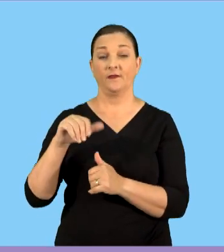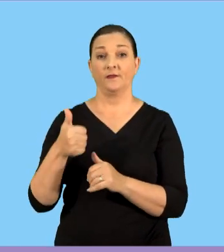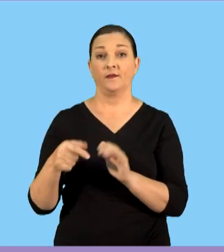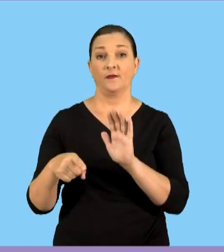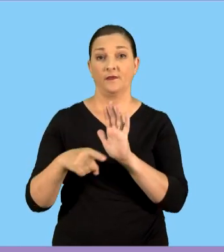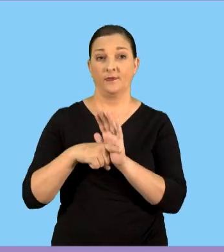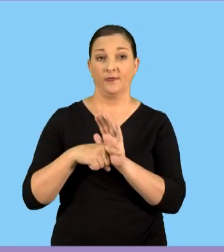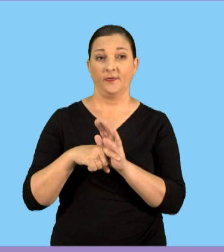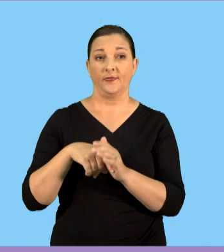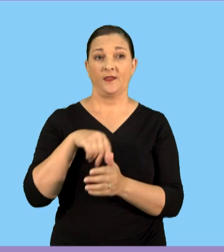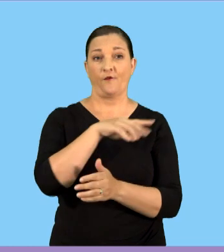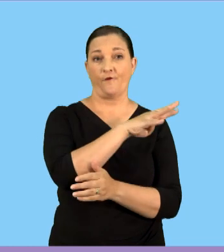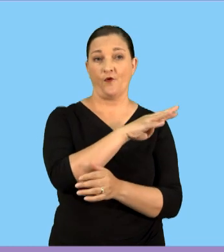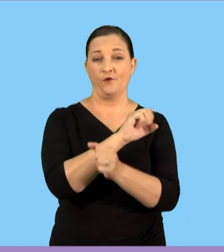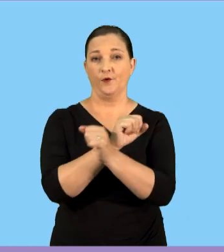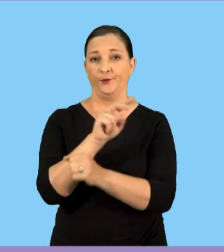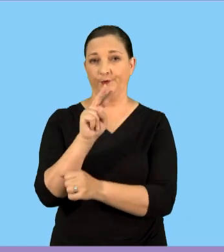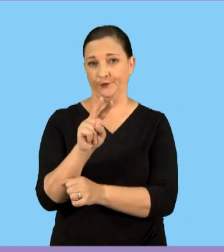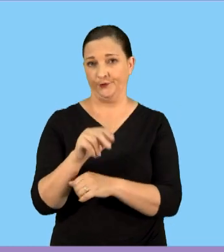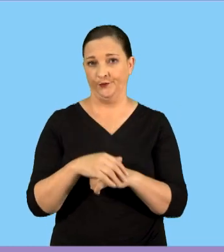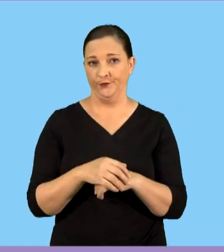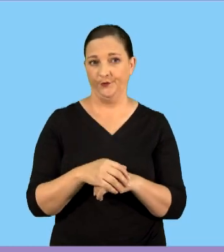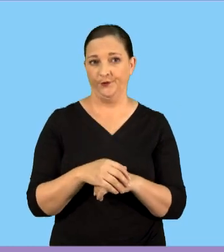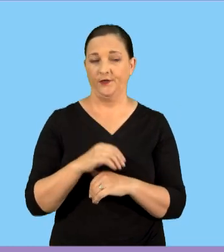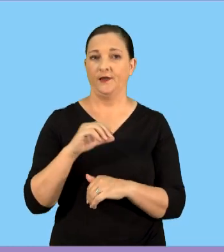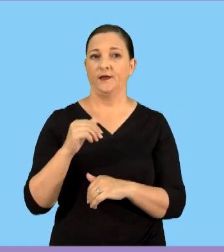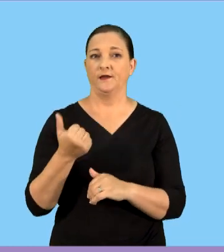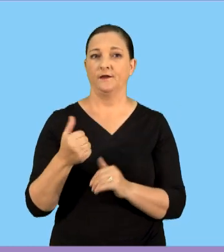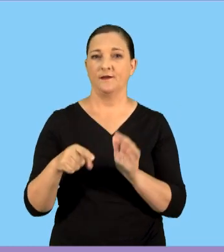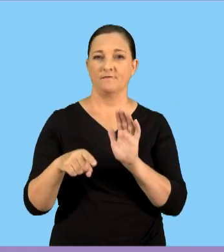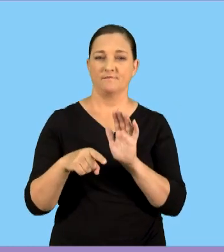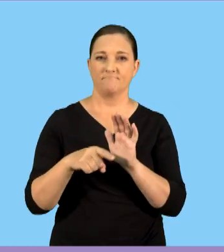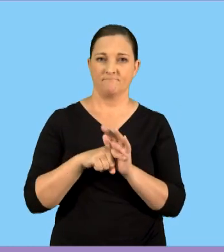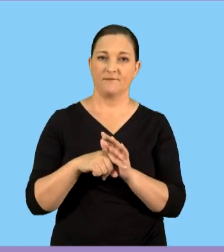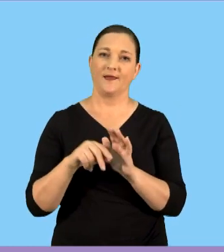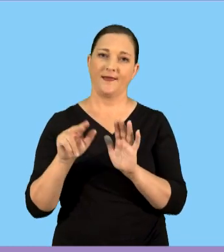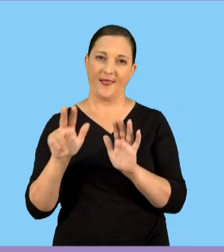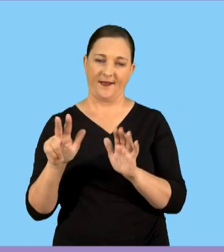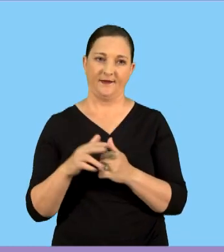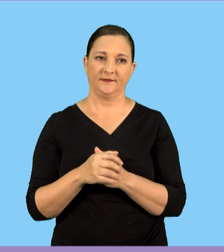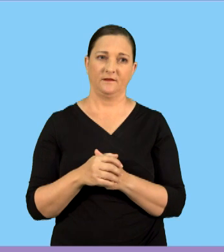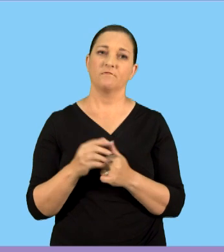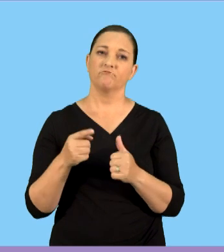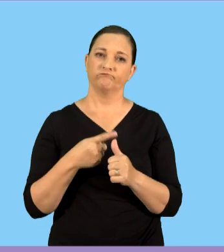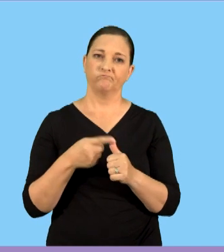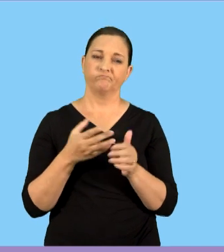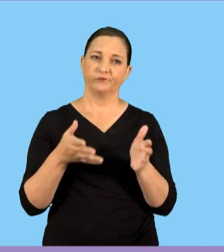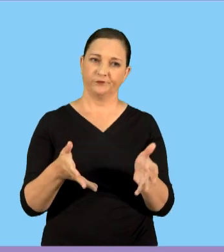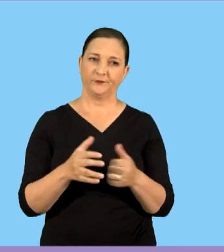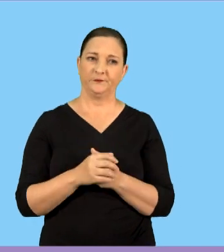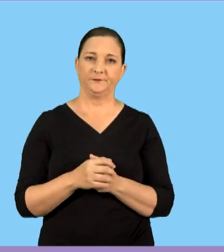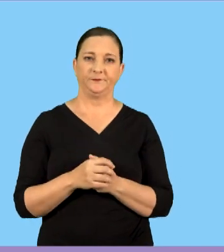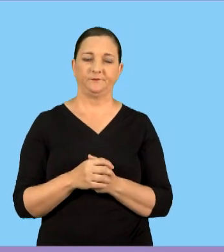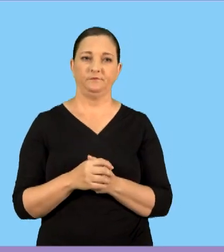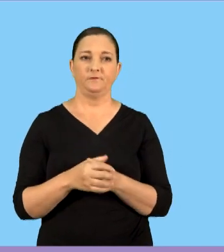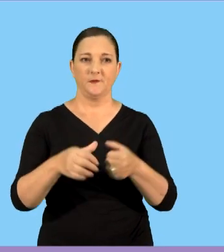we are going to say 4 multiplied by 2, and that is going to be an 8. And that is our answer for